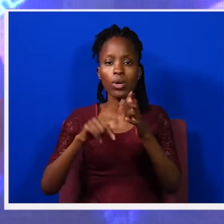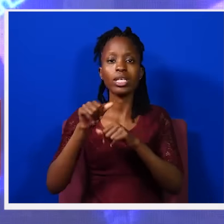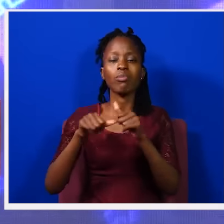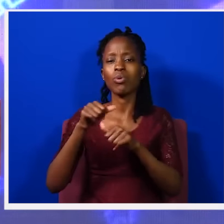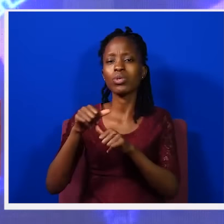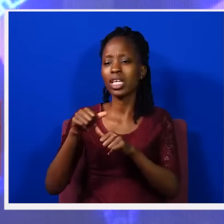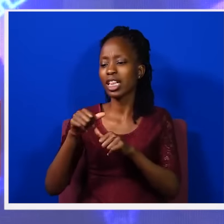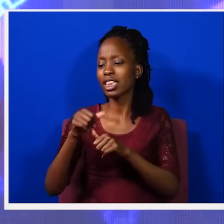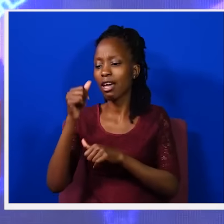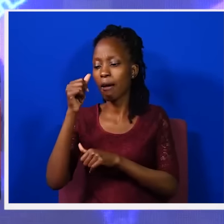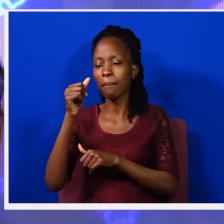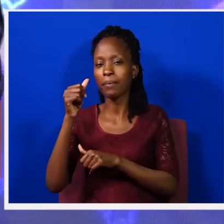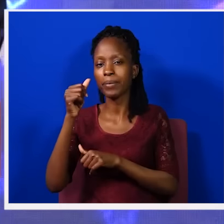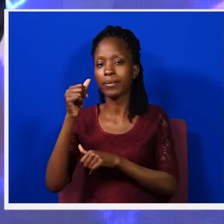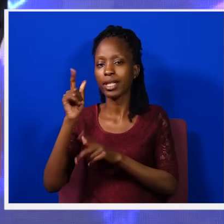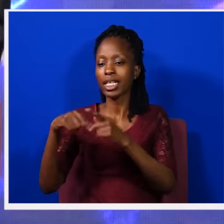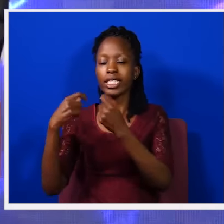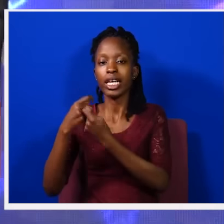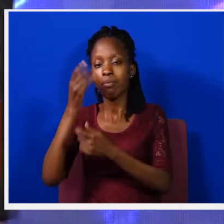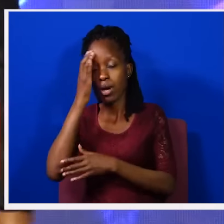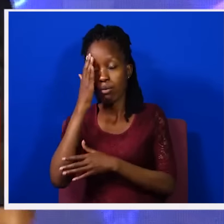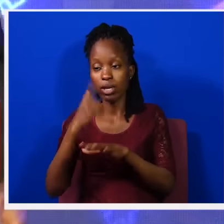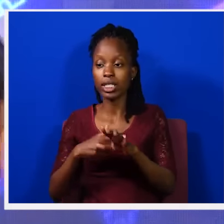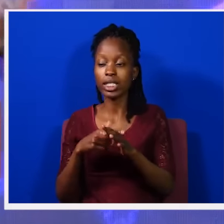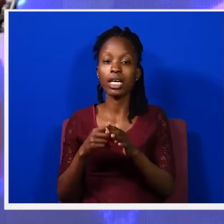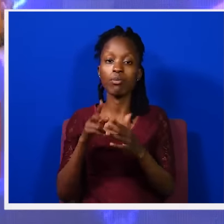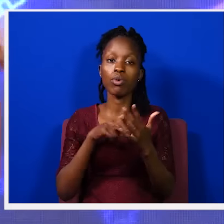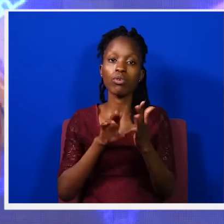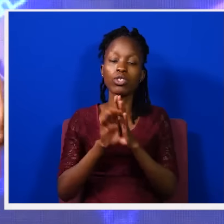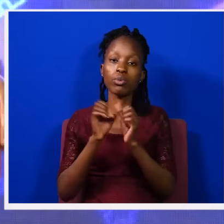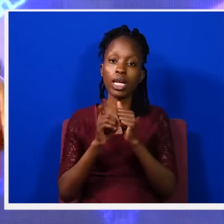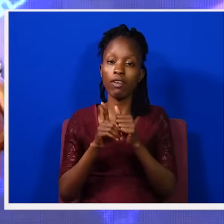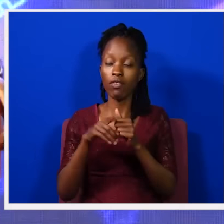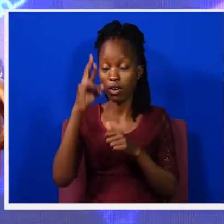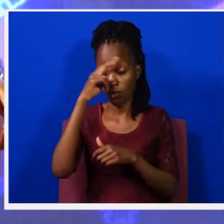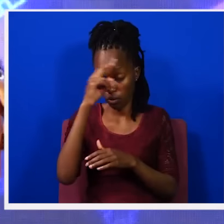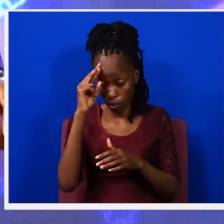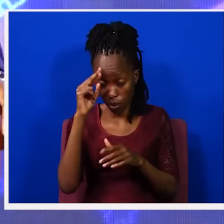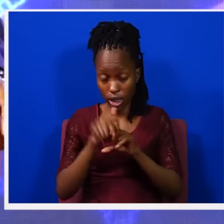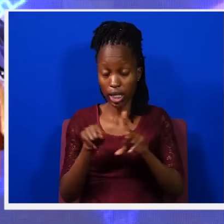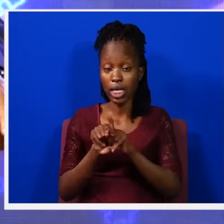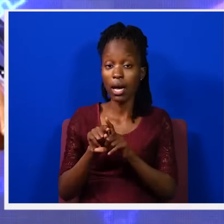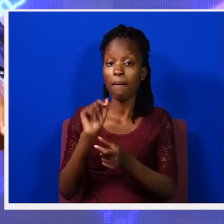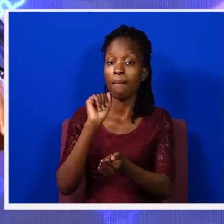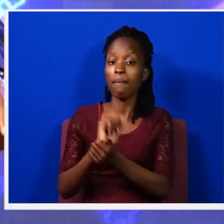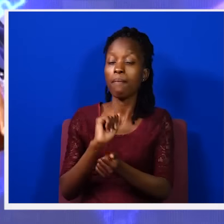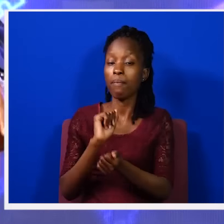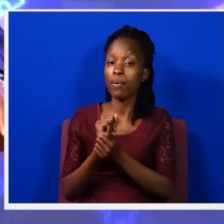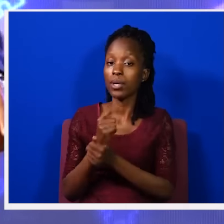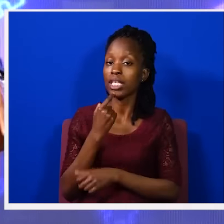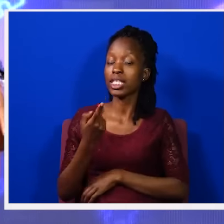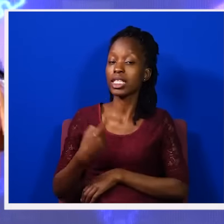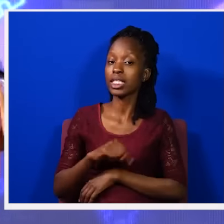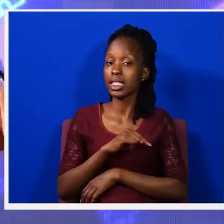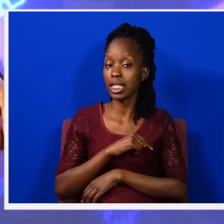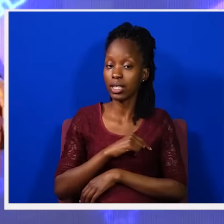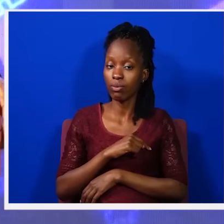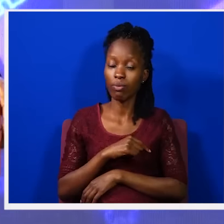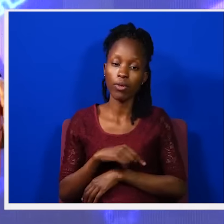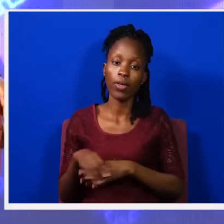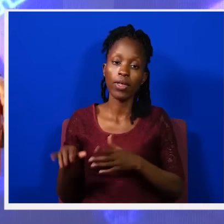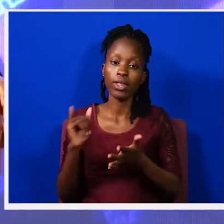Israel? When we read chapter 11 of the book of Romans, Paul points out to us that